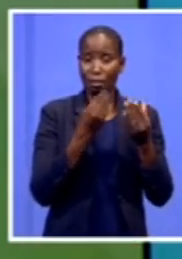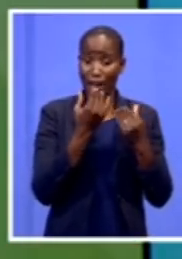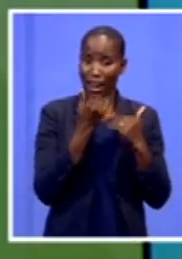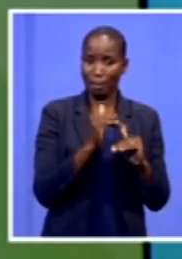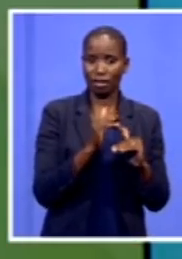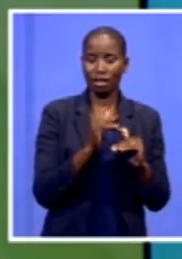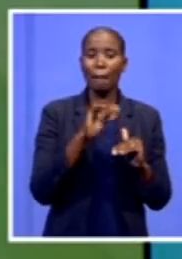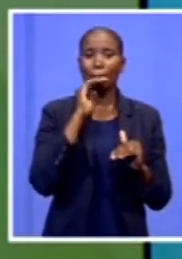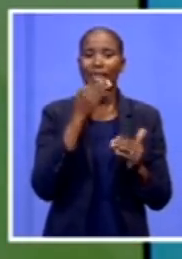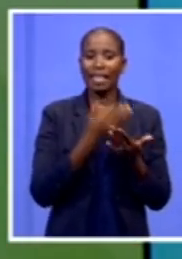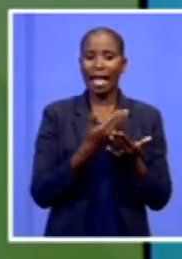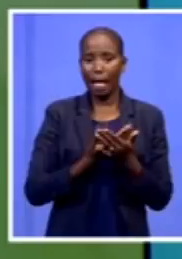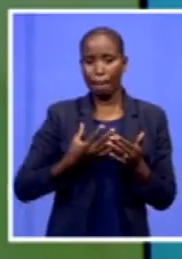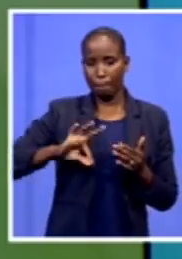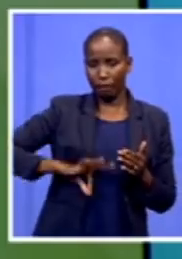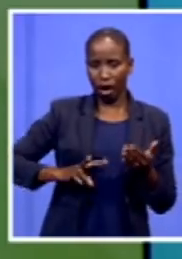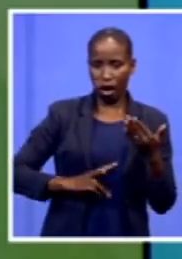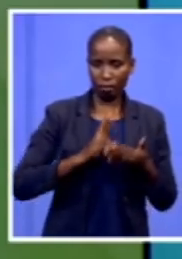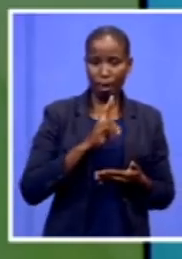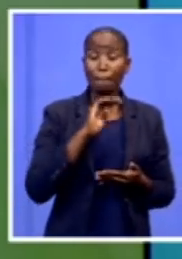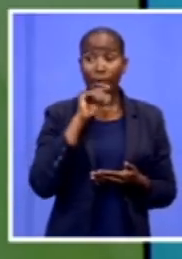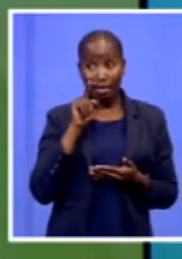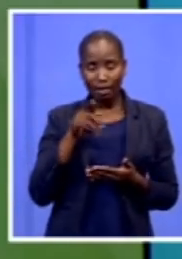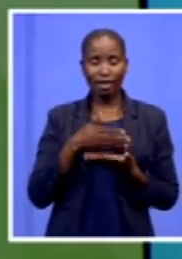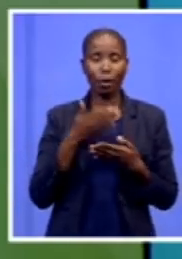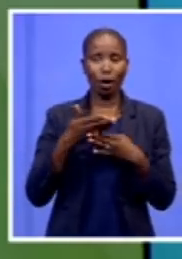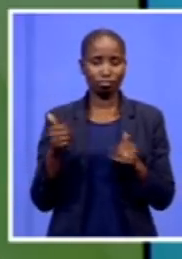go together. I see too that at the